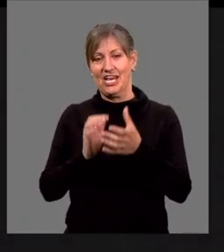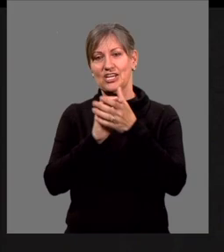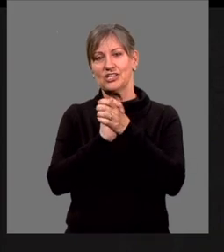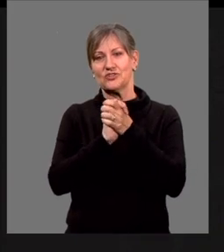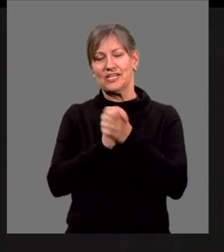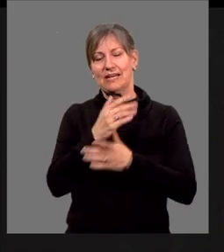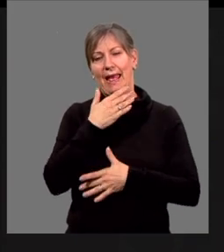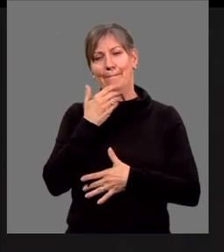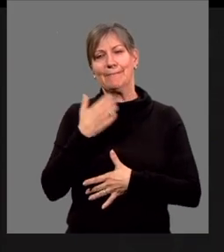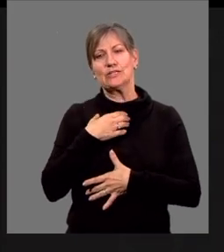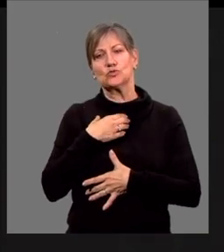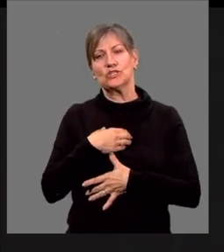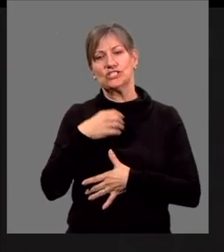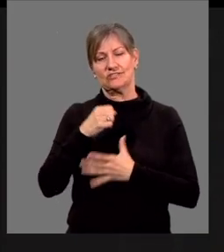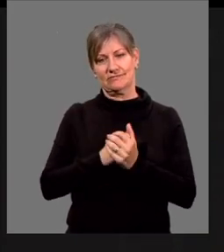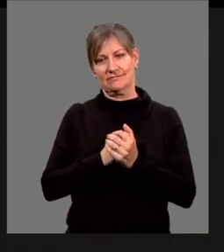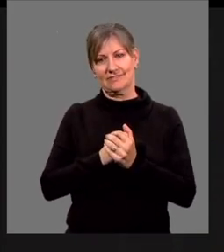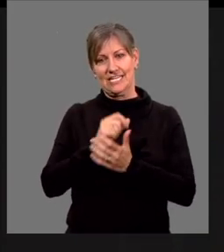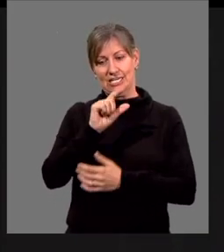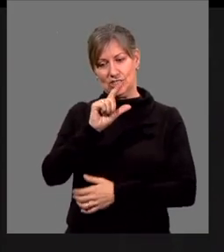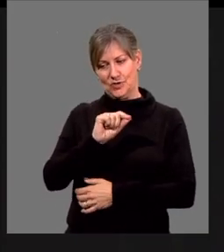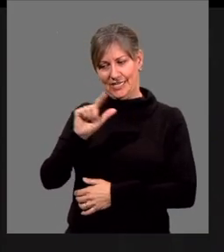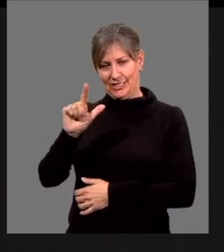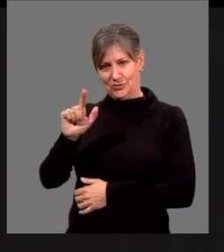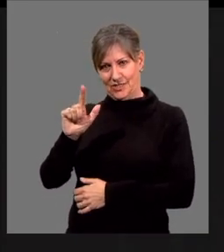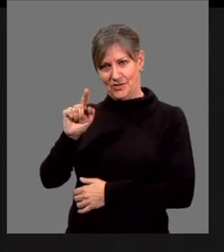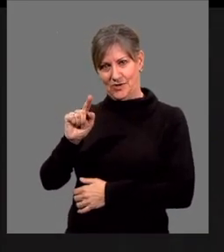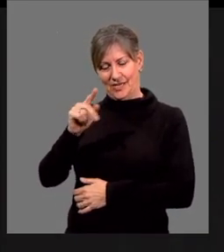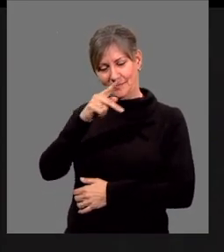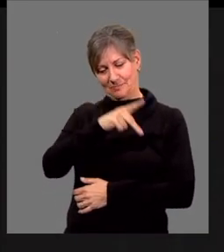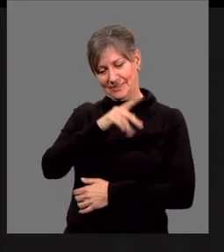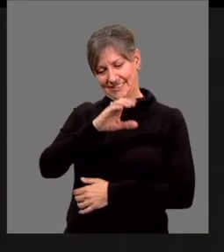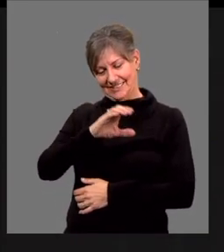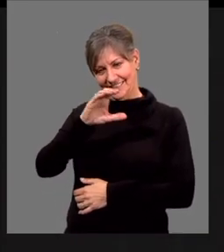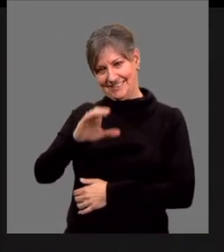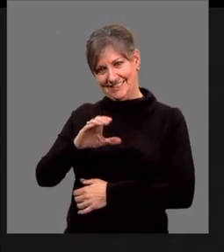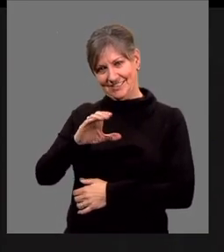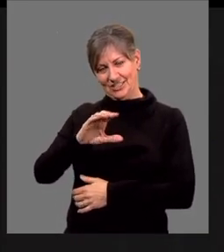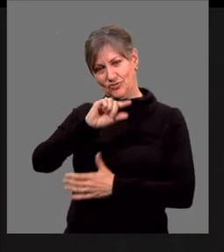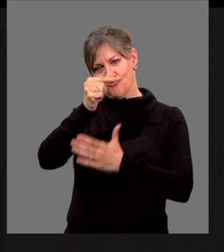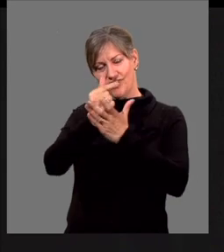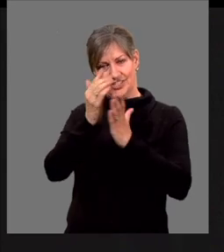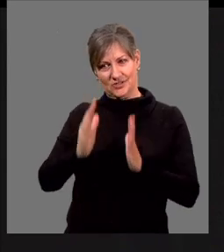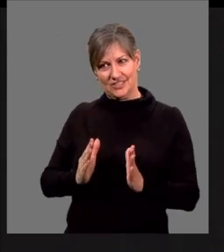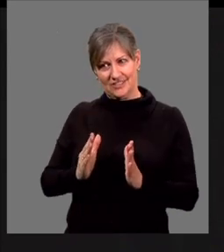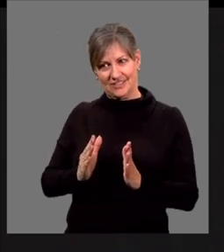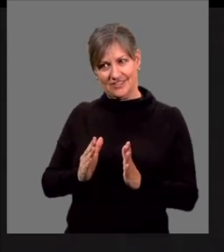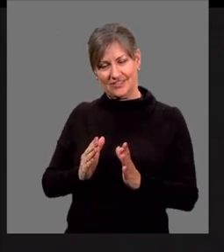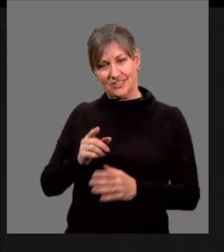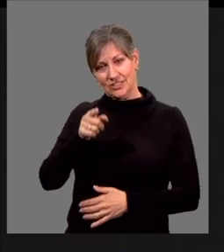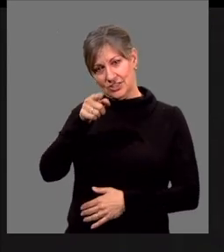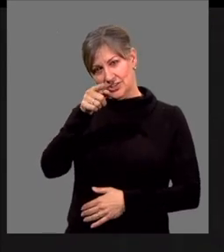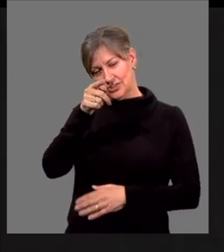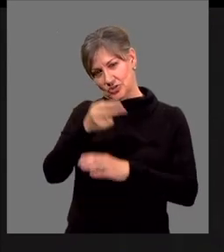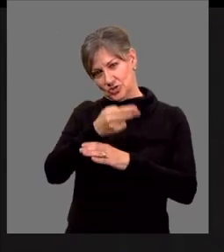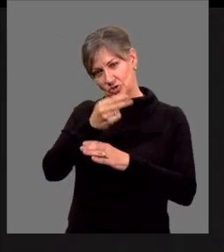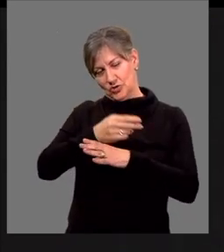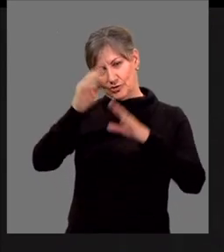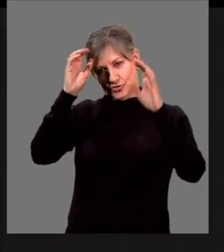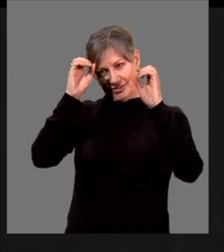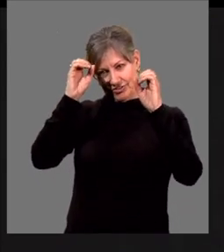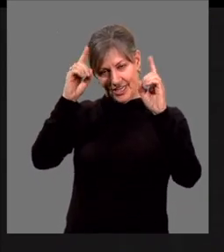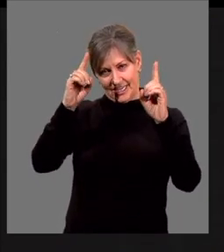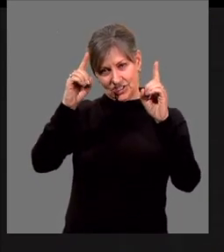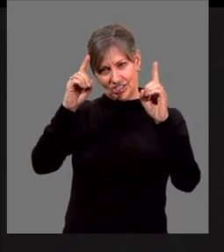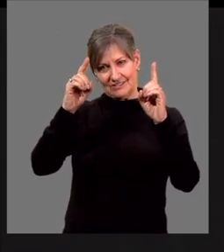Congratulations and best wishes, 2021 Pueblo Community College graduates. Use your